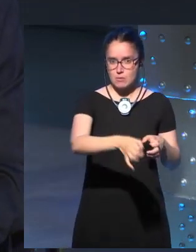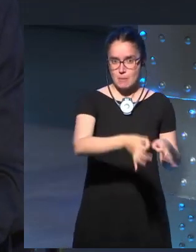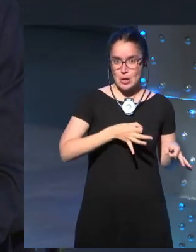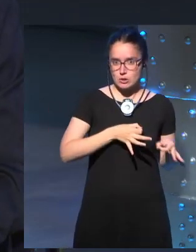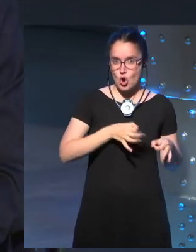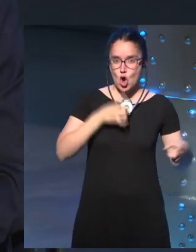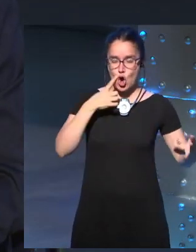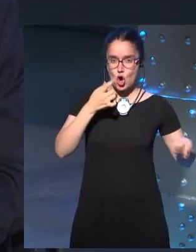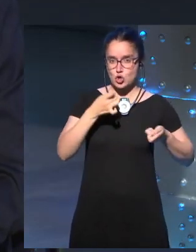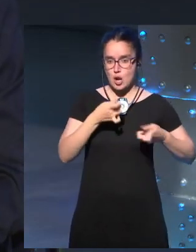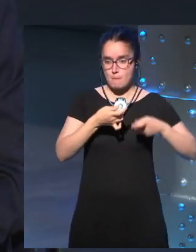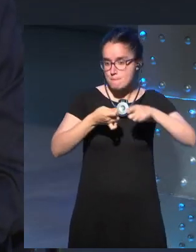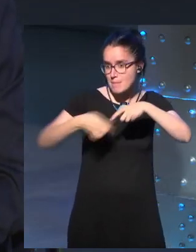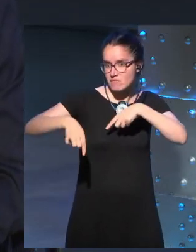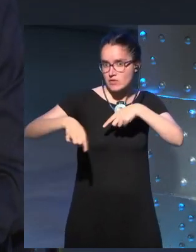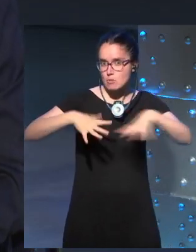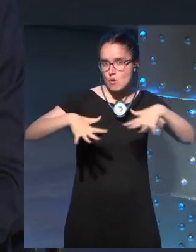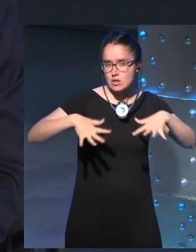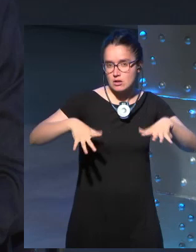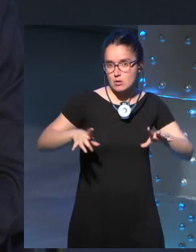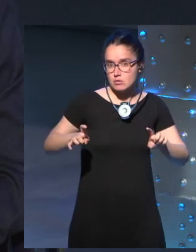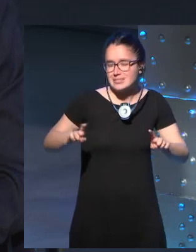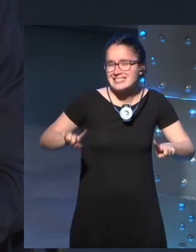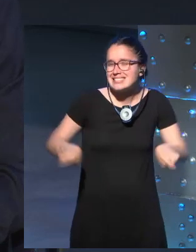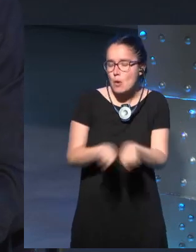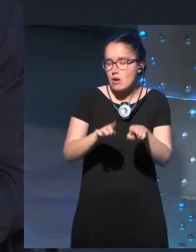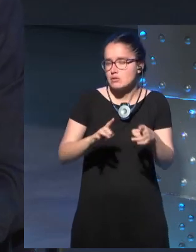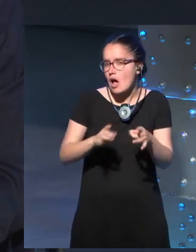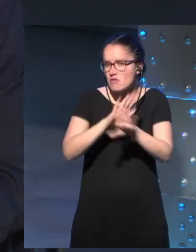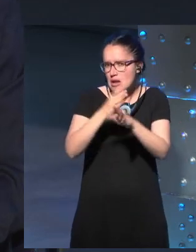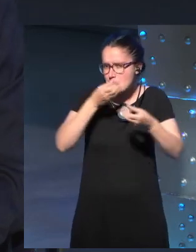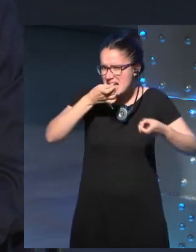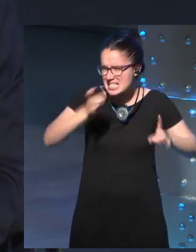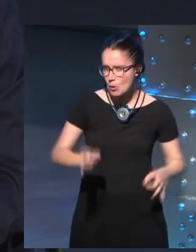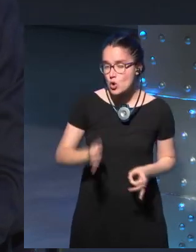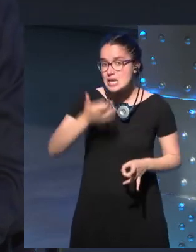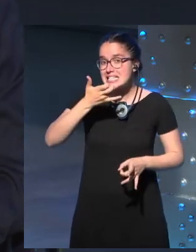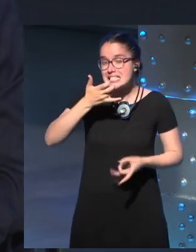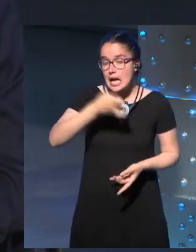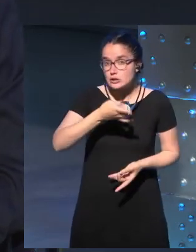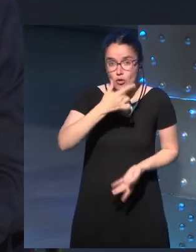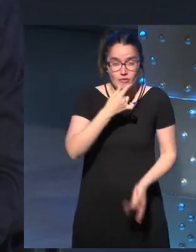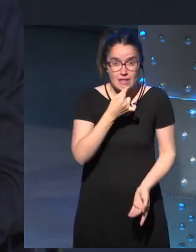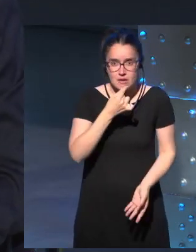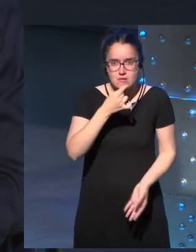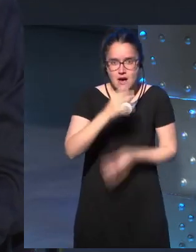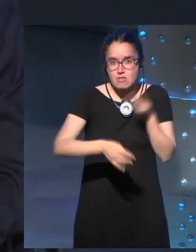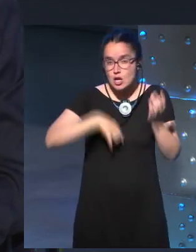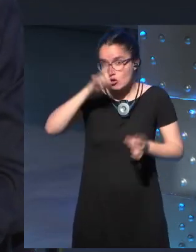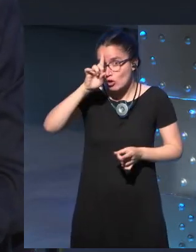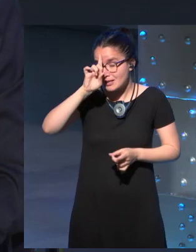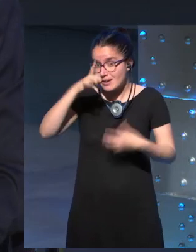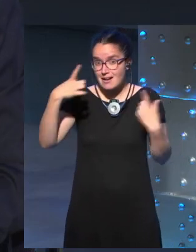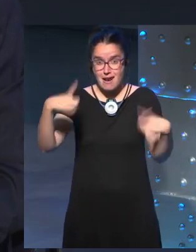to get the ball, to control it, to pass it, and to move. You will be found. Okay, if you don't know how to do this,